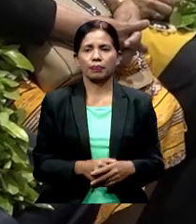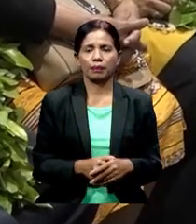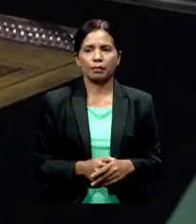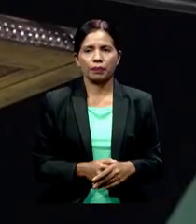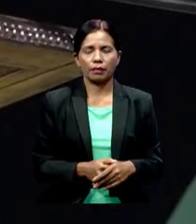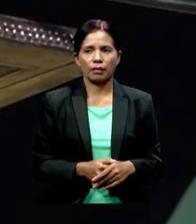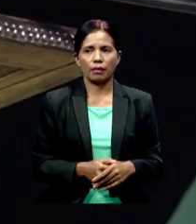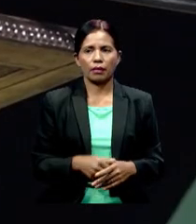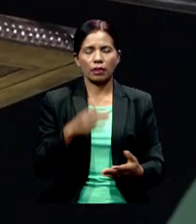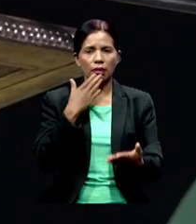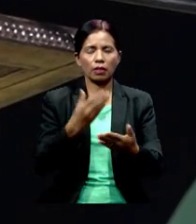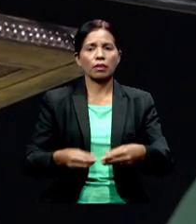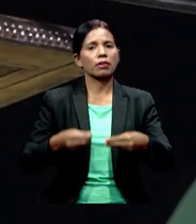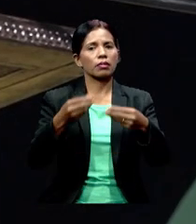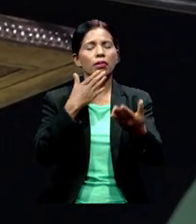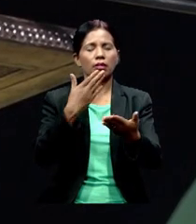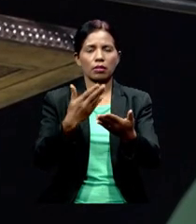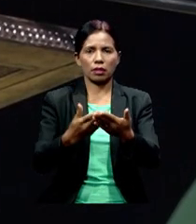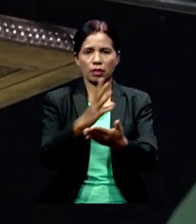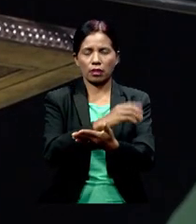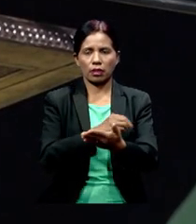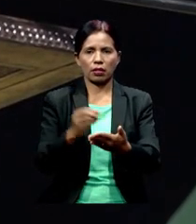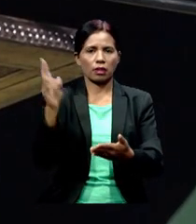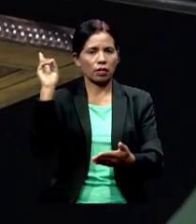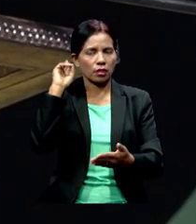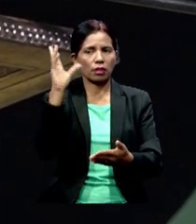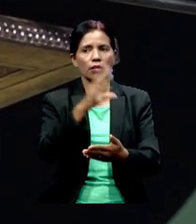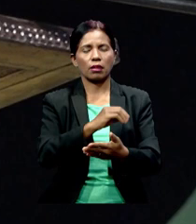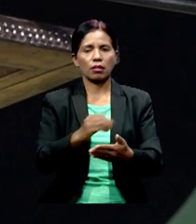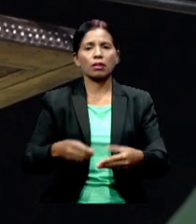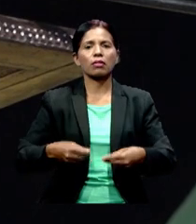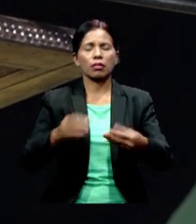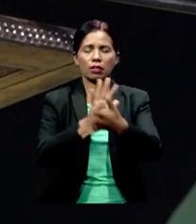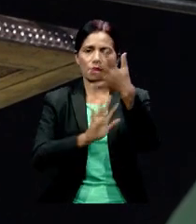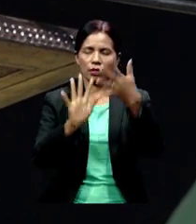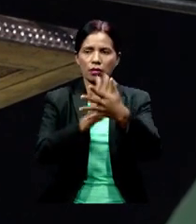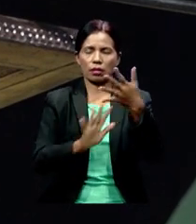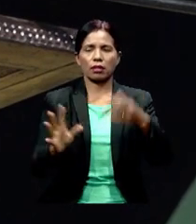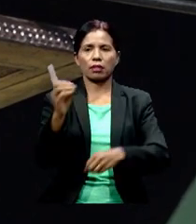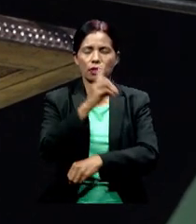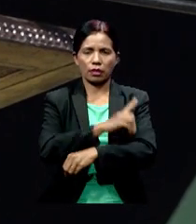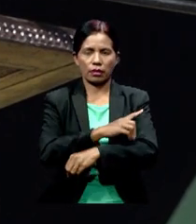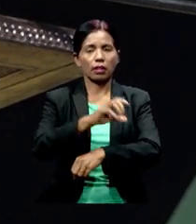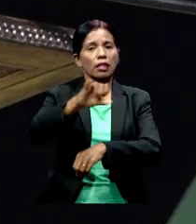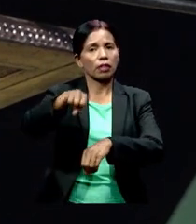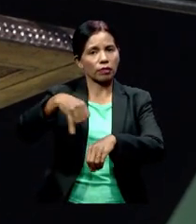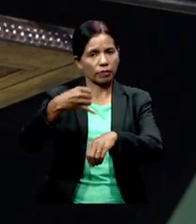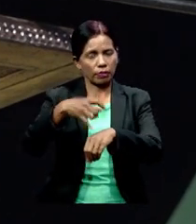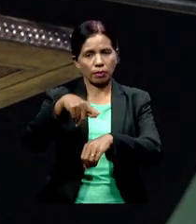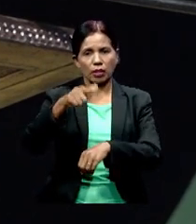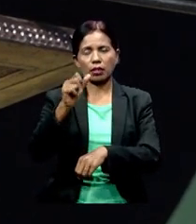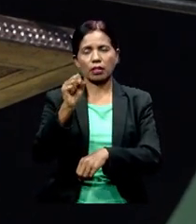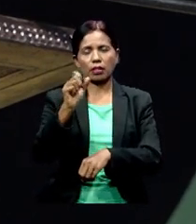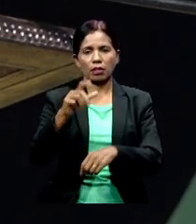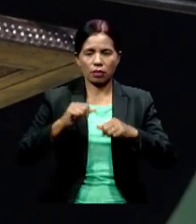we've had an escalation of conflict in the Middle East. And amidst all of these global challenges, the world